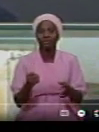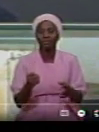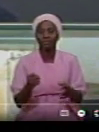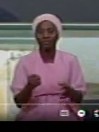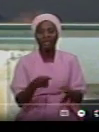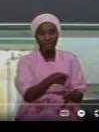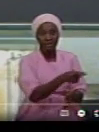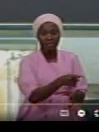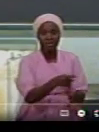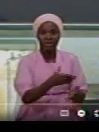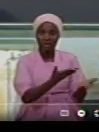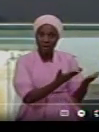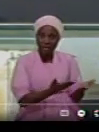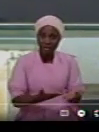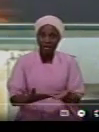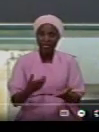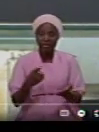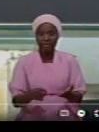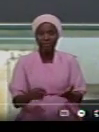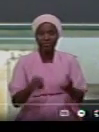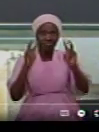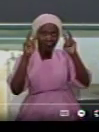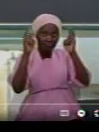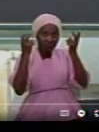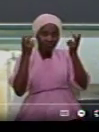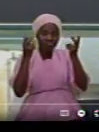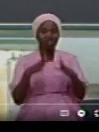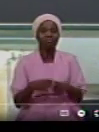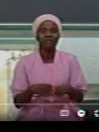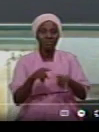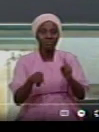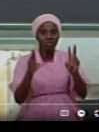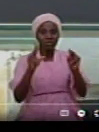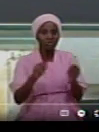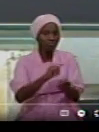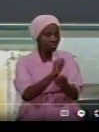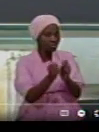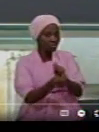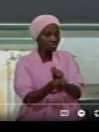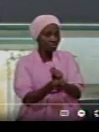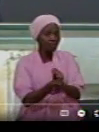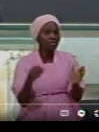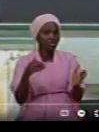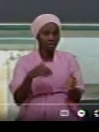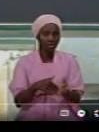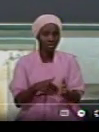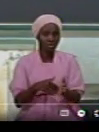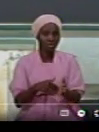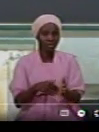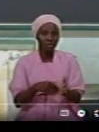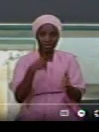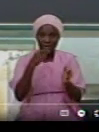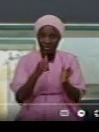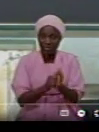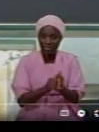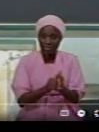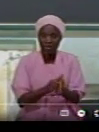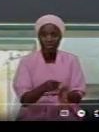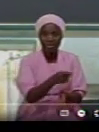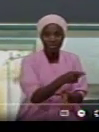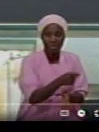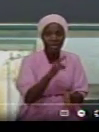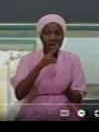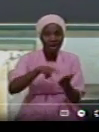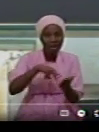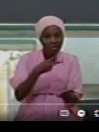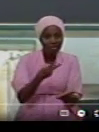They carry the title. But there's no transformation again. It says they are falling